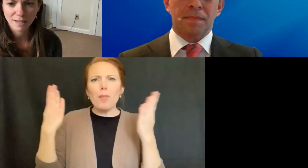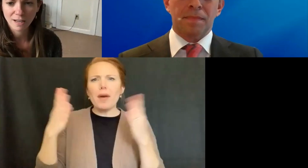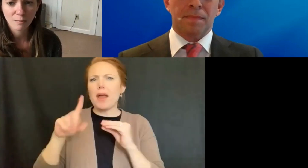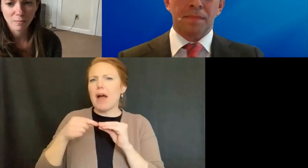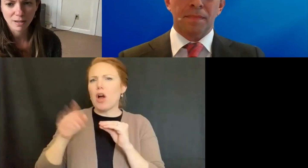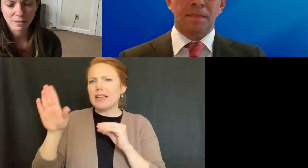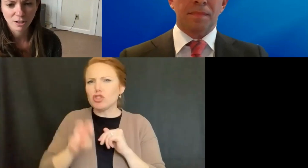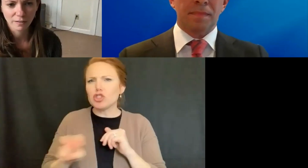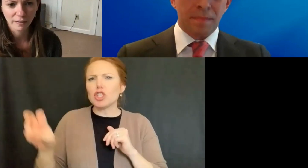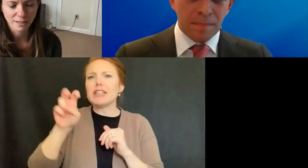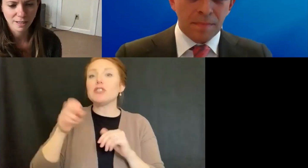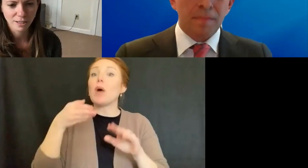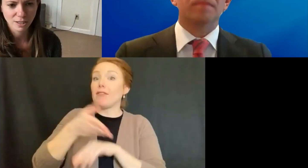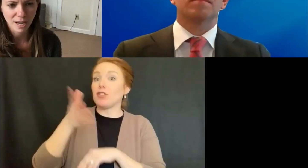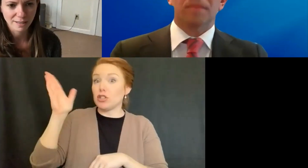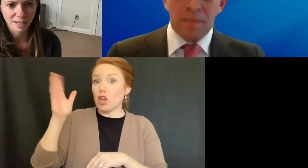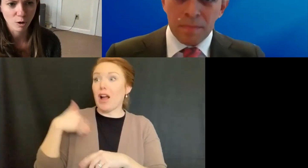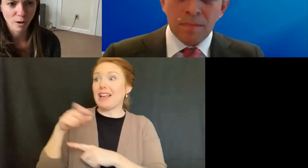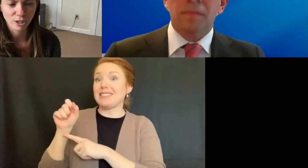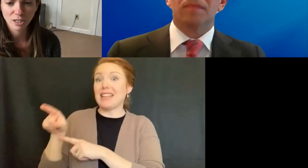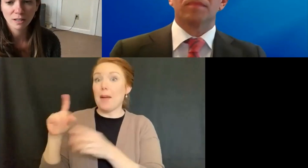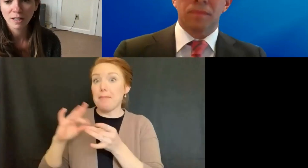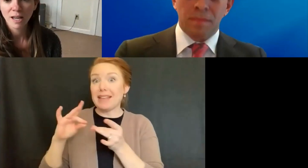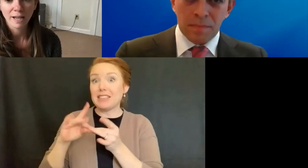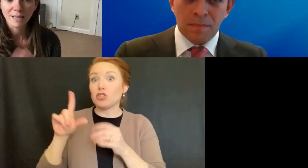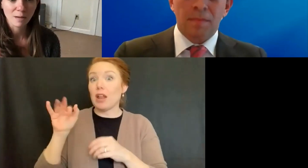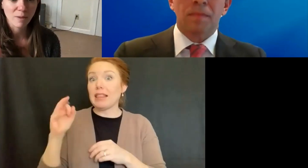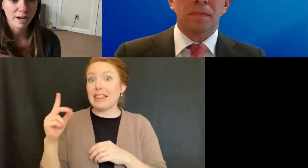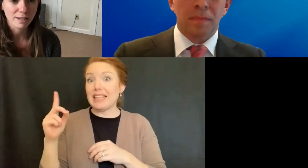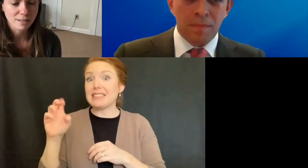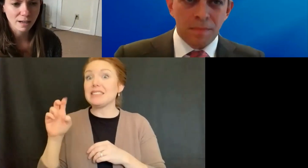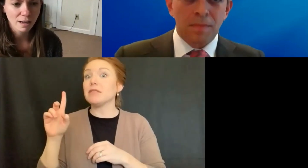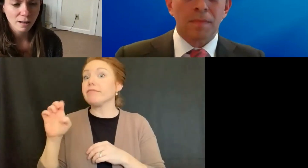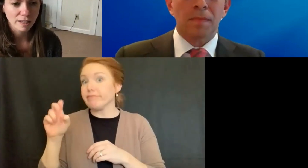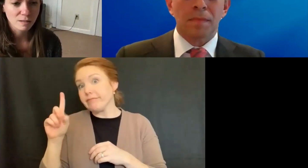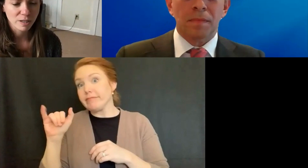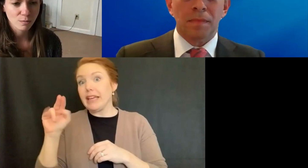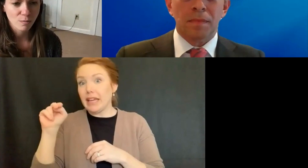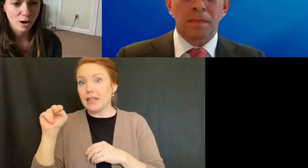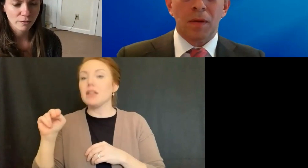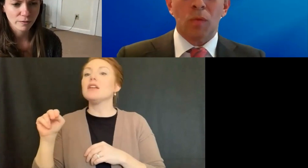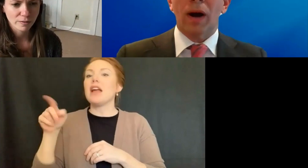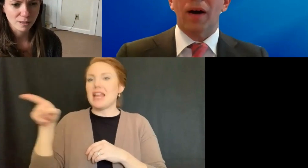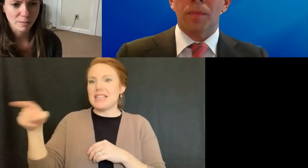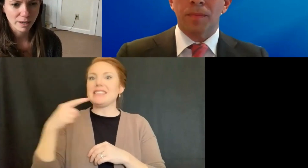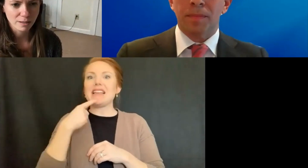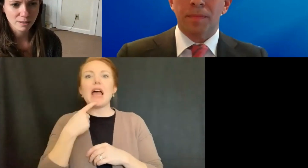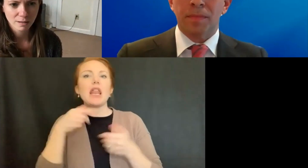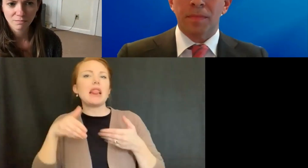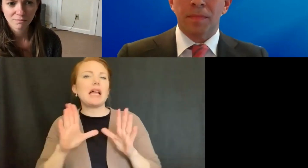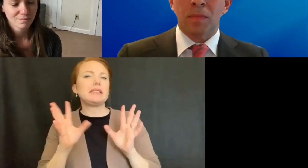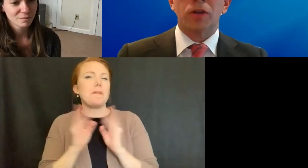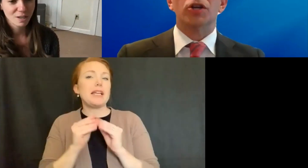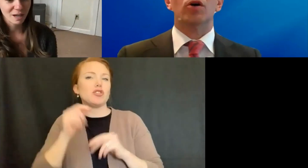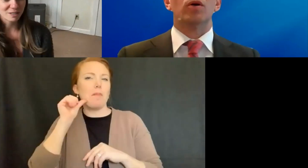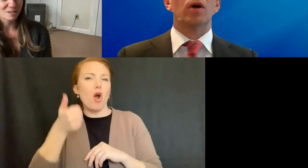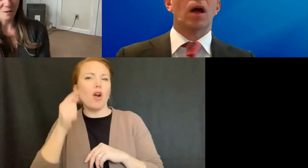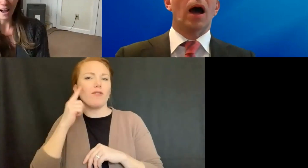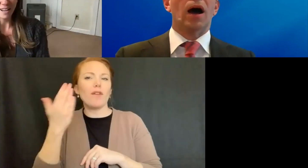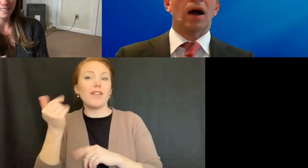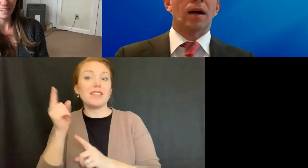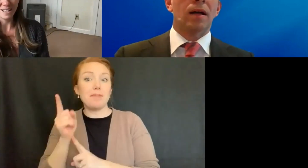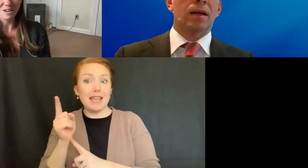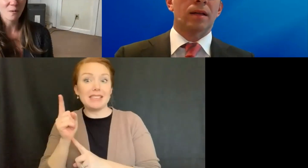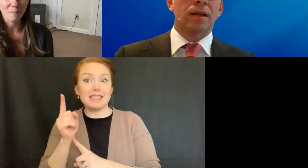talk, I sent him a message on LinkedIn, just asking him a question. And he came back and said, let's meet tomorrow for 15 minutes.